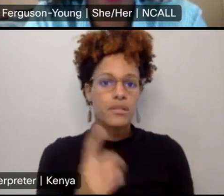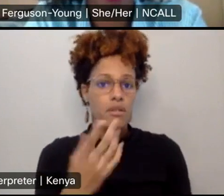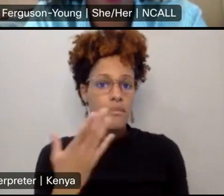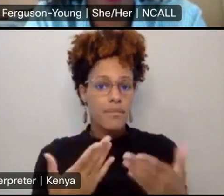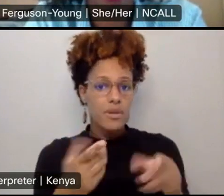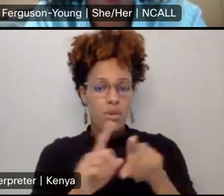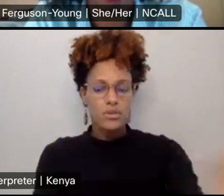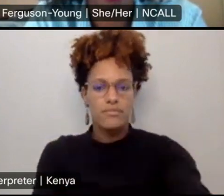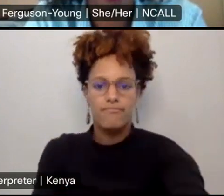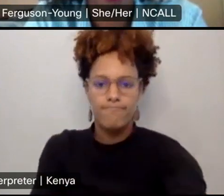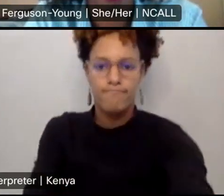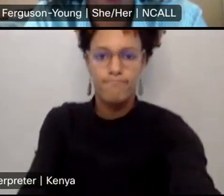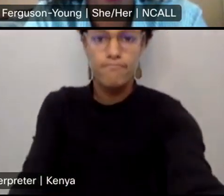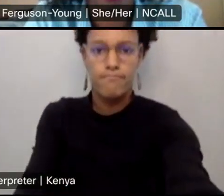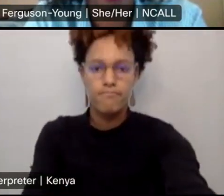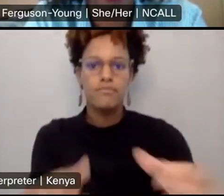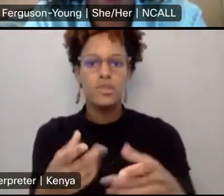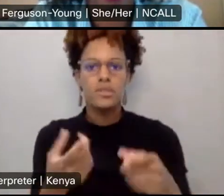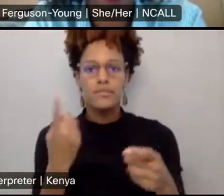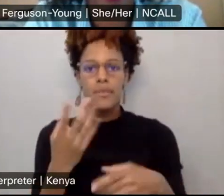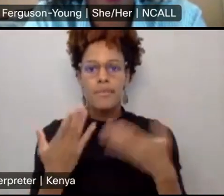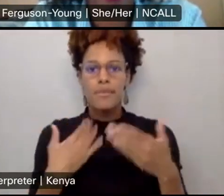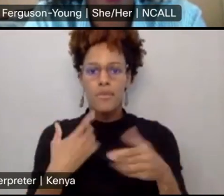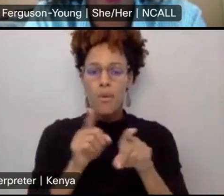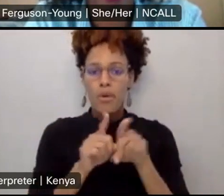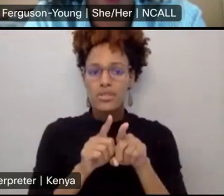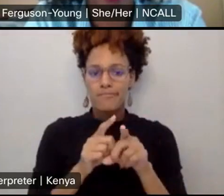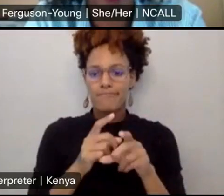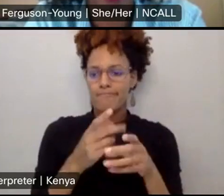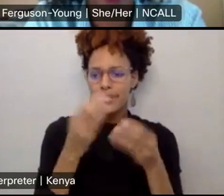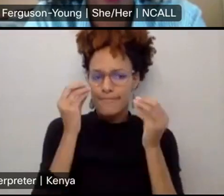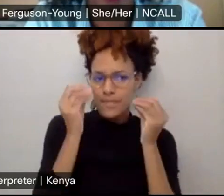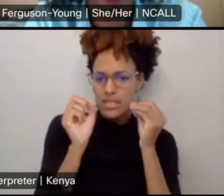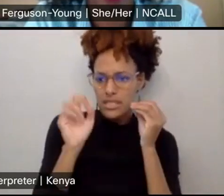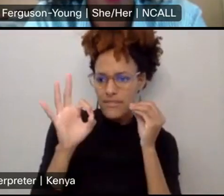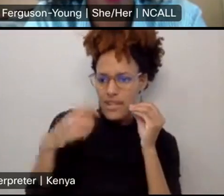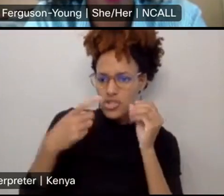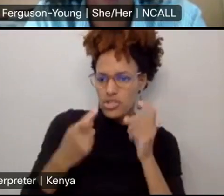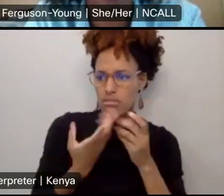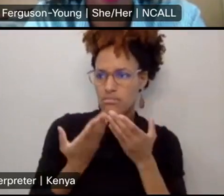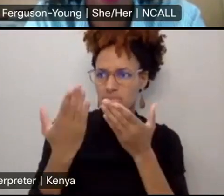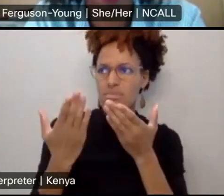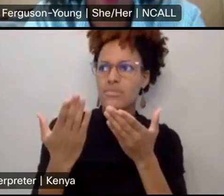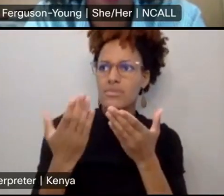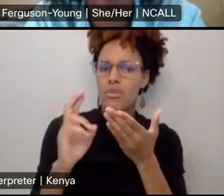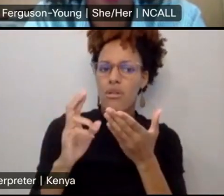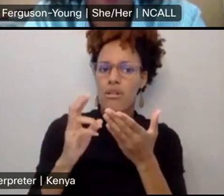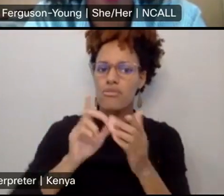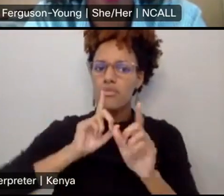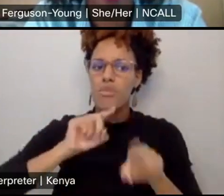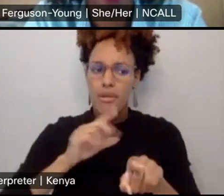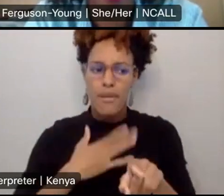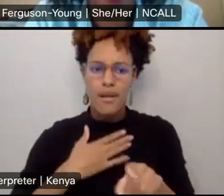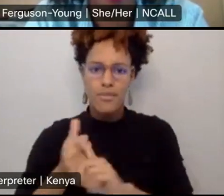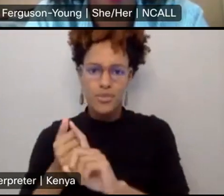to report their abuser because that abuser may also be one of the only support people around. You know, I mean, I